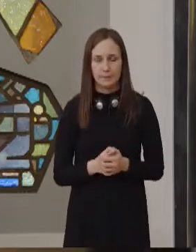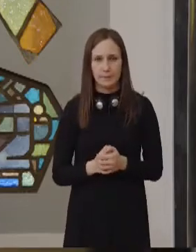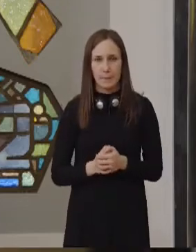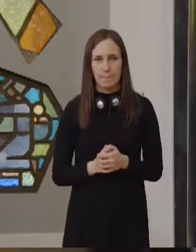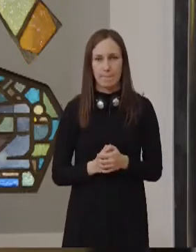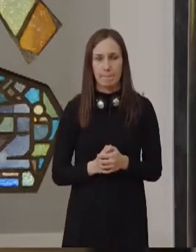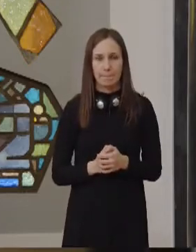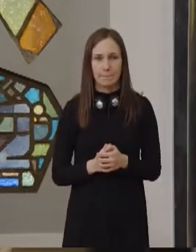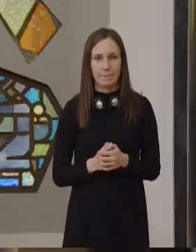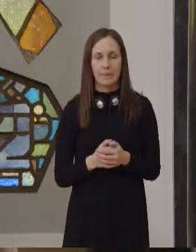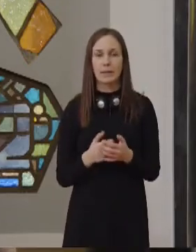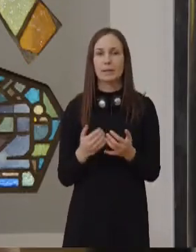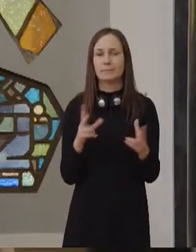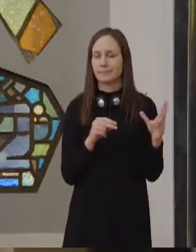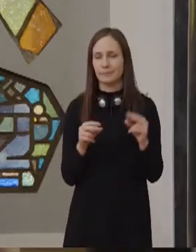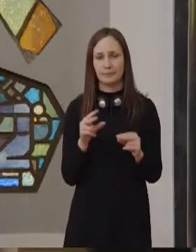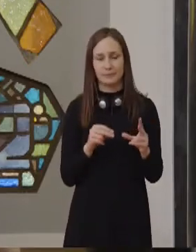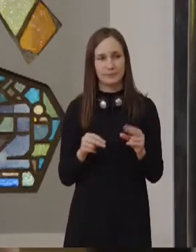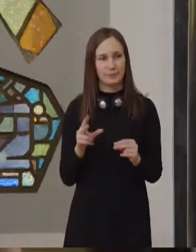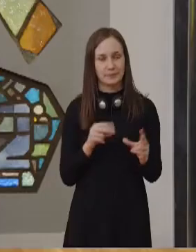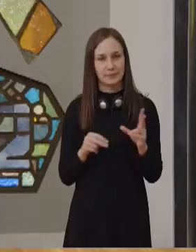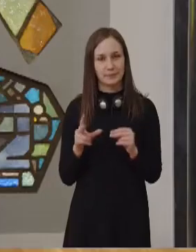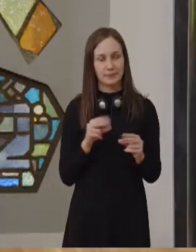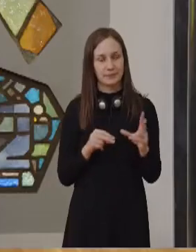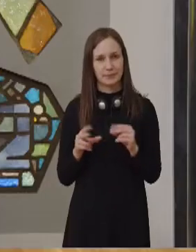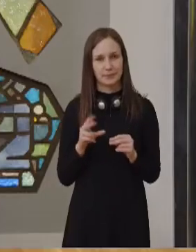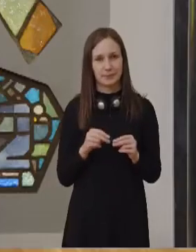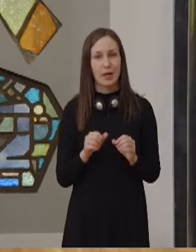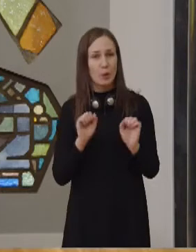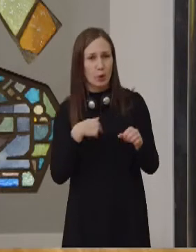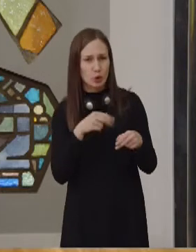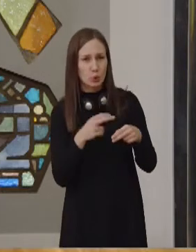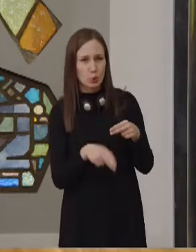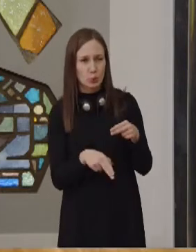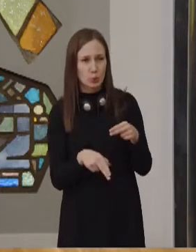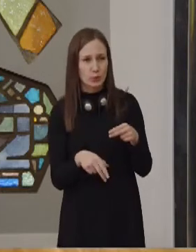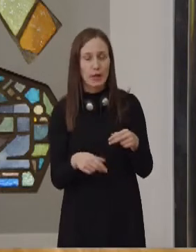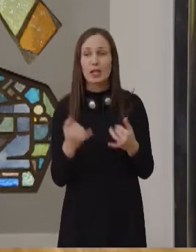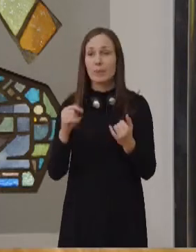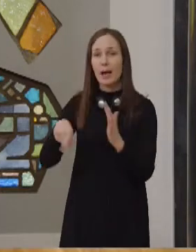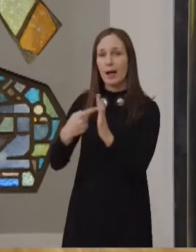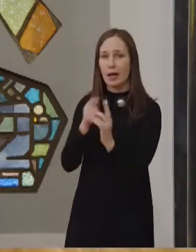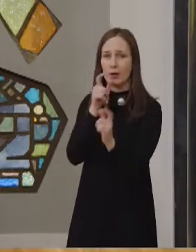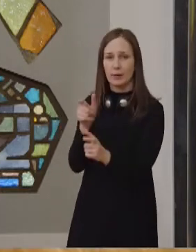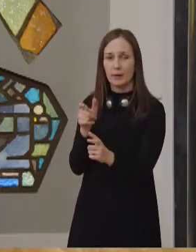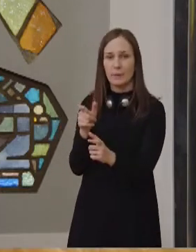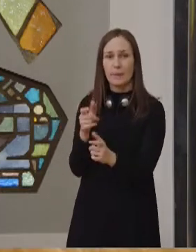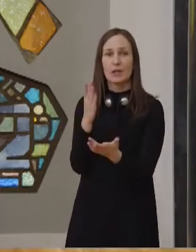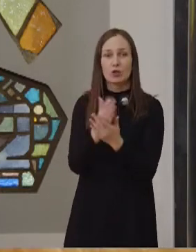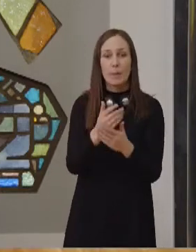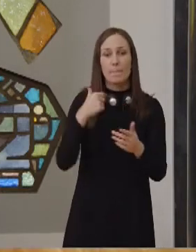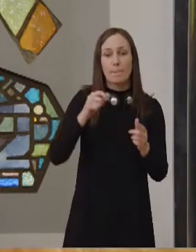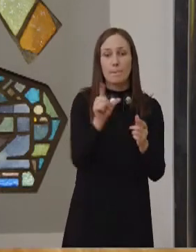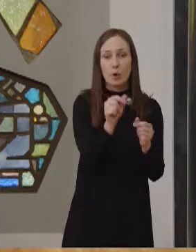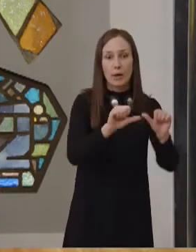case is composed of 2 grown-ups or 3 grown-ups? Ne, aš tada jums klausimą atgal. Kai yra išsiskyrusi pora